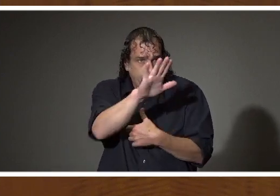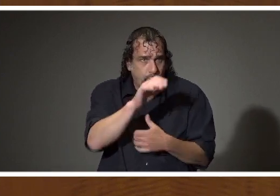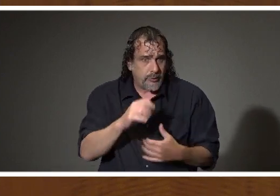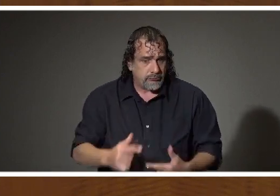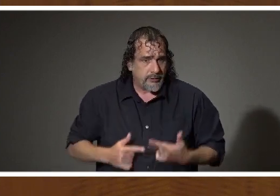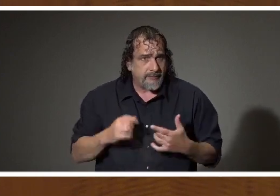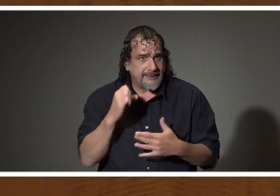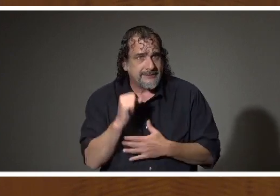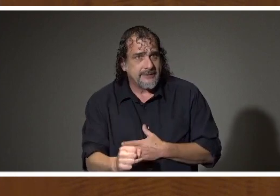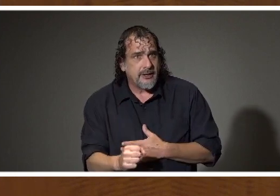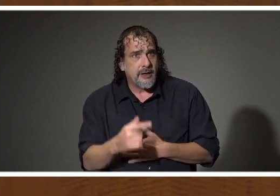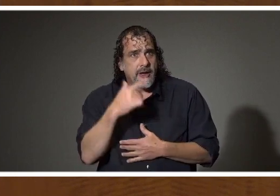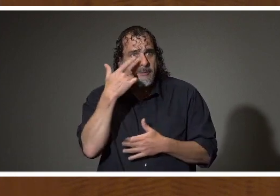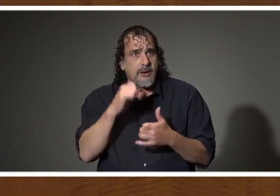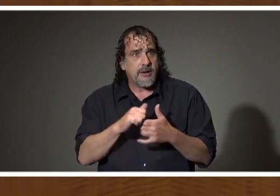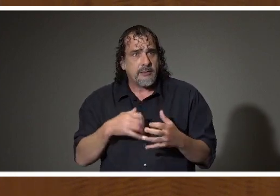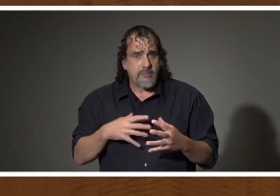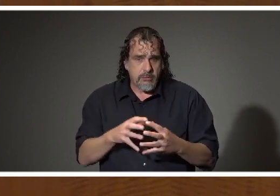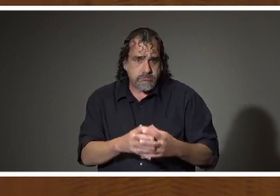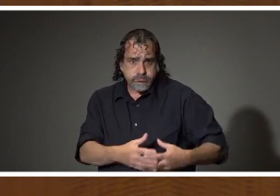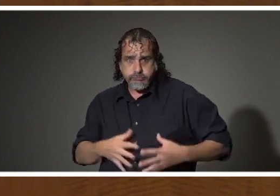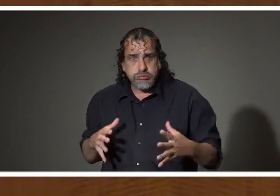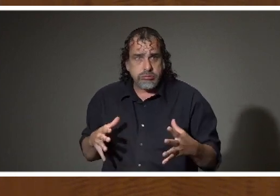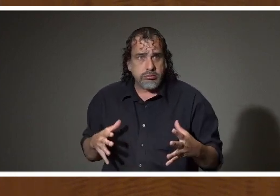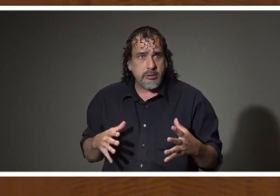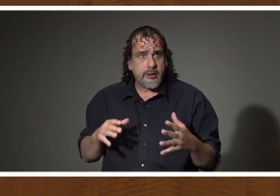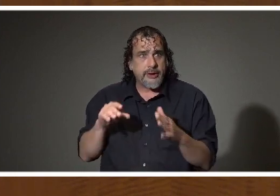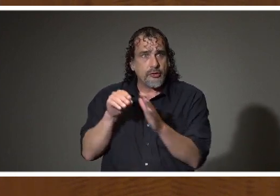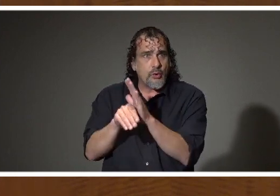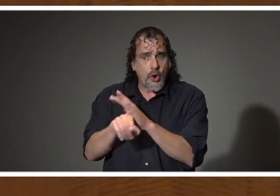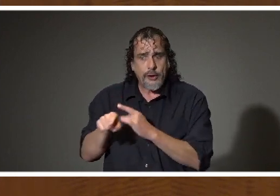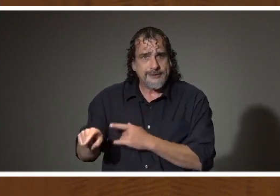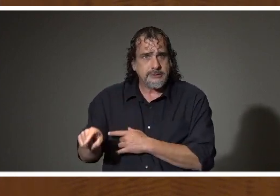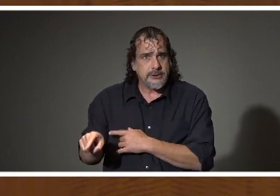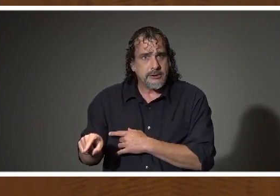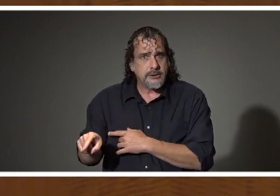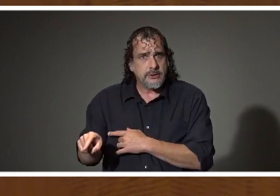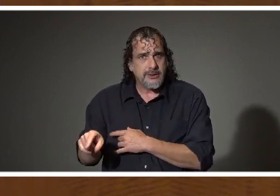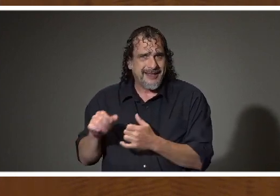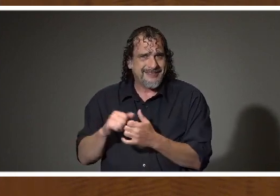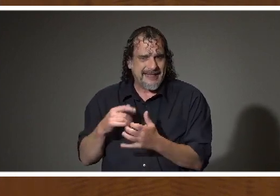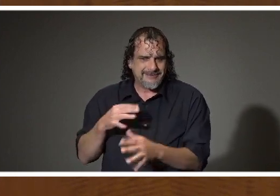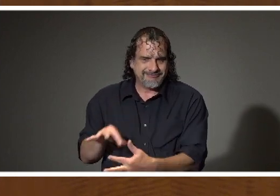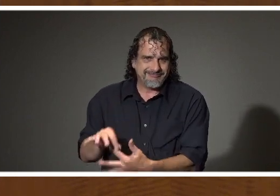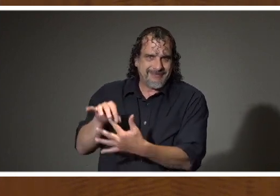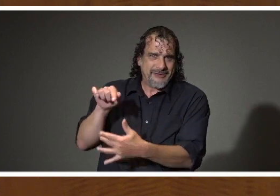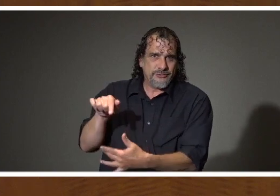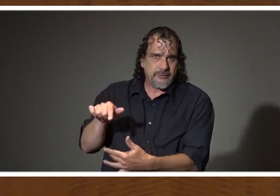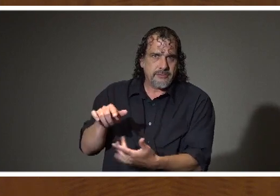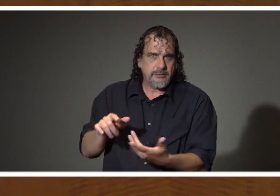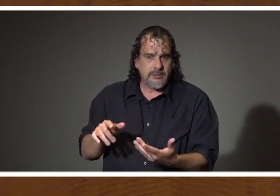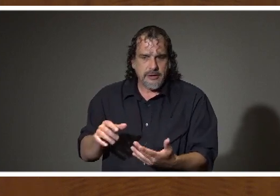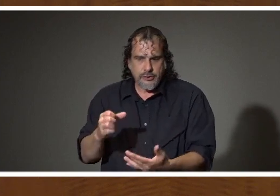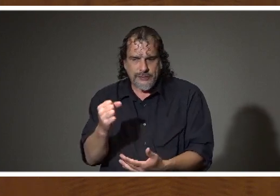of the major spike in cases in the city of New Orleans. That's a little bit unique to